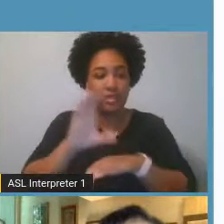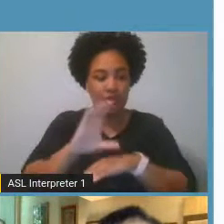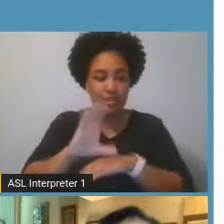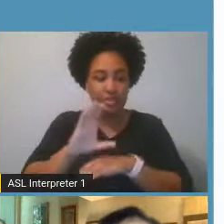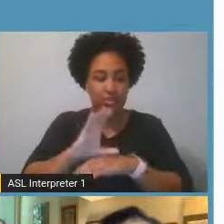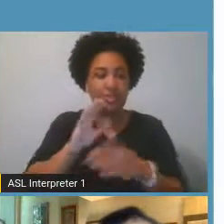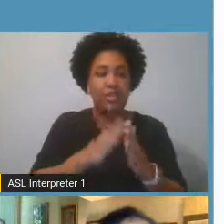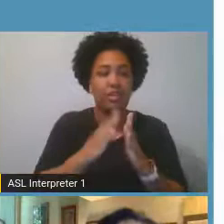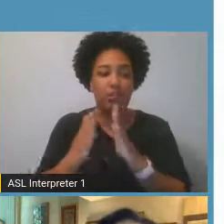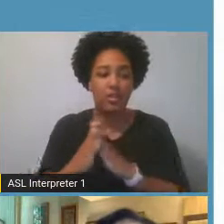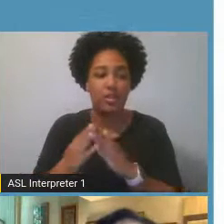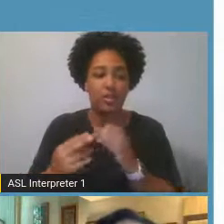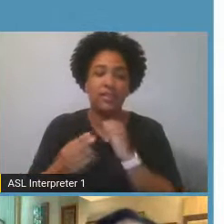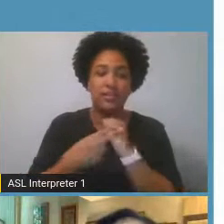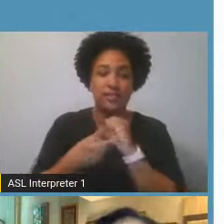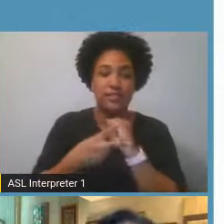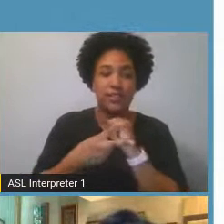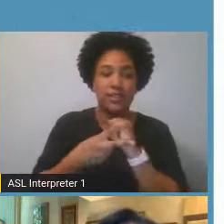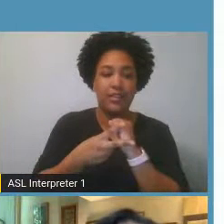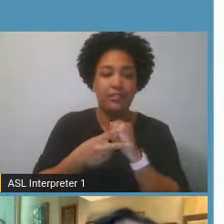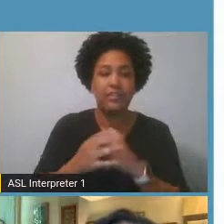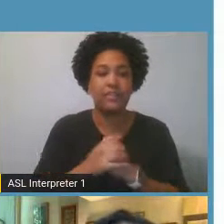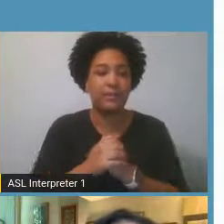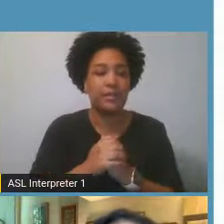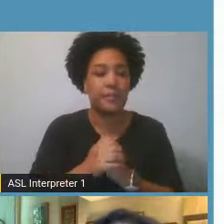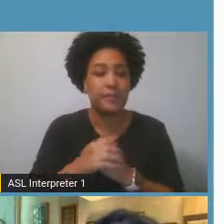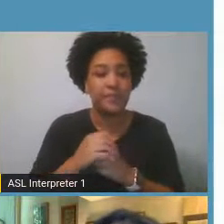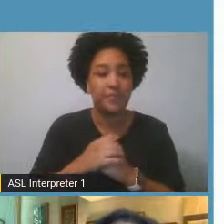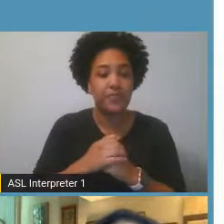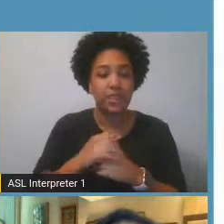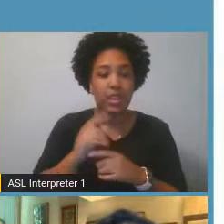coalition of individuals who have gone around to communities of